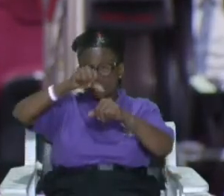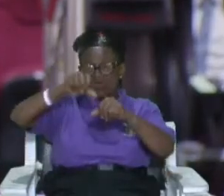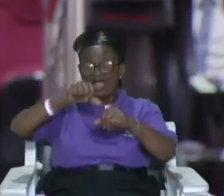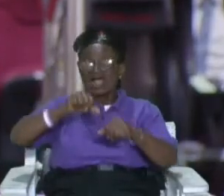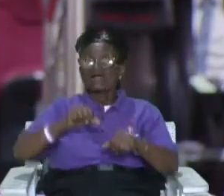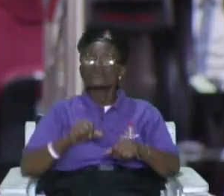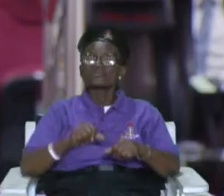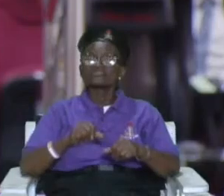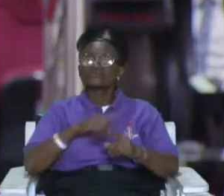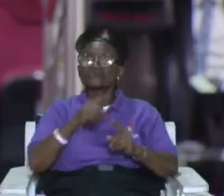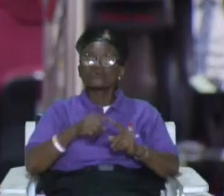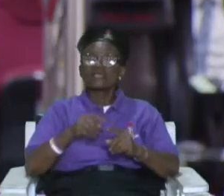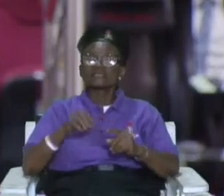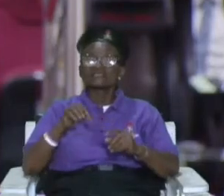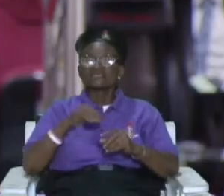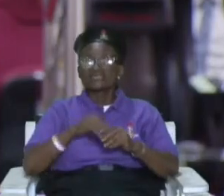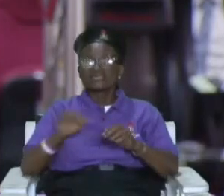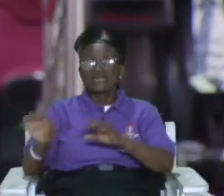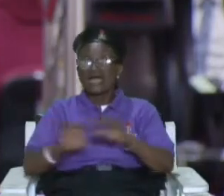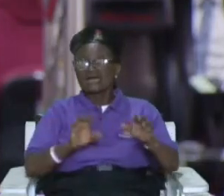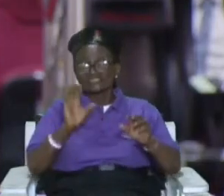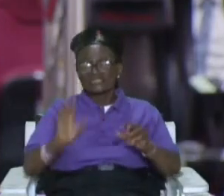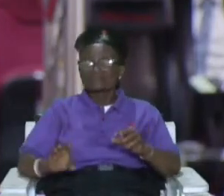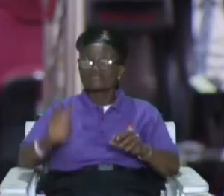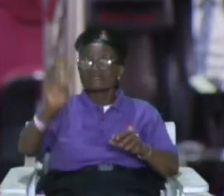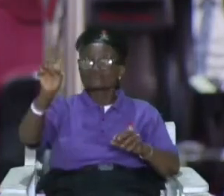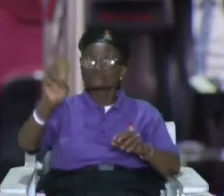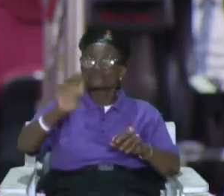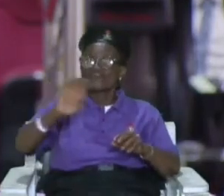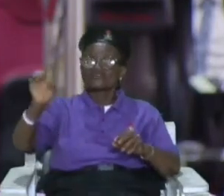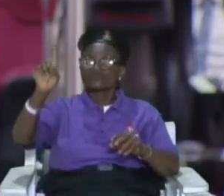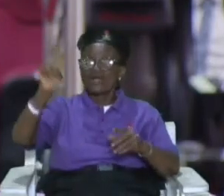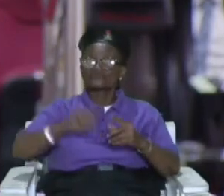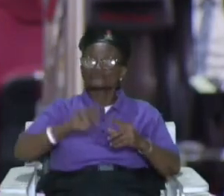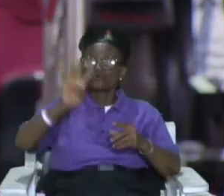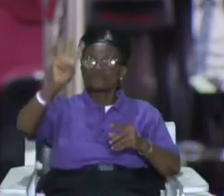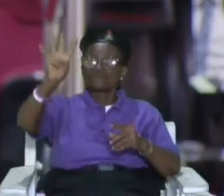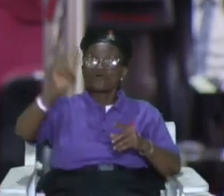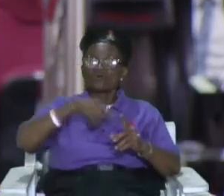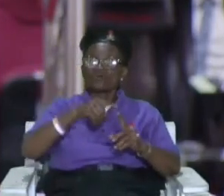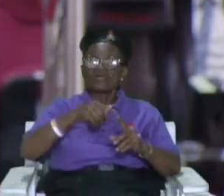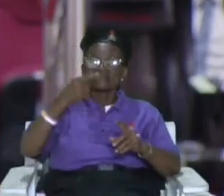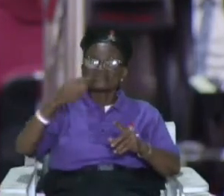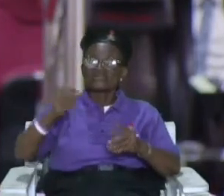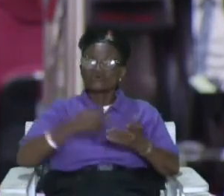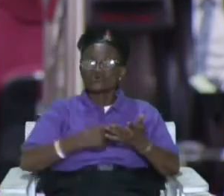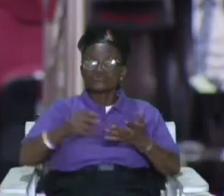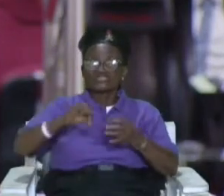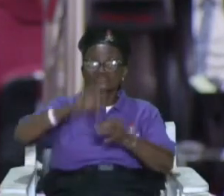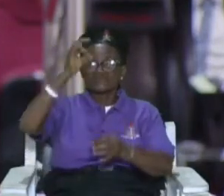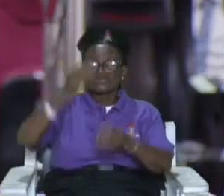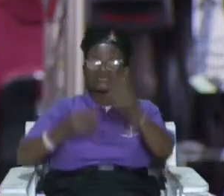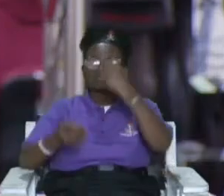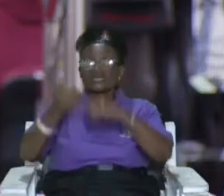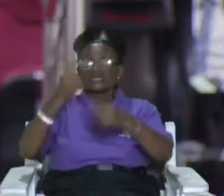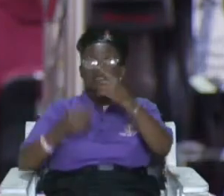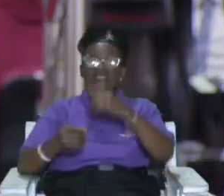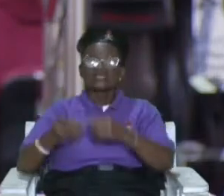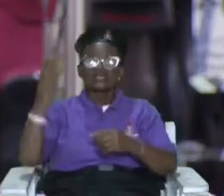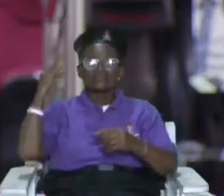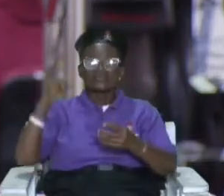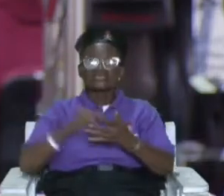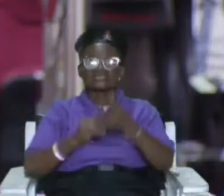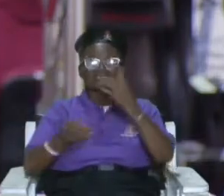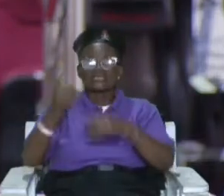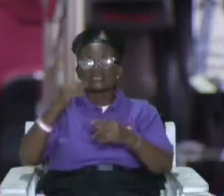When in Acts chapter 2 from verse 1 to 4, Acts 2, 1 to 4, when the Holy Spirit came, it came as cloven tongues of